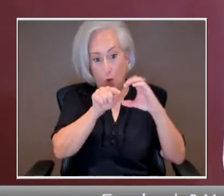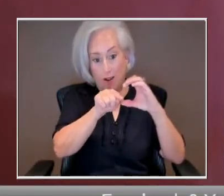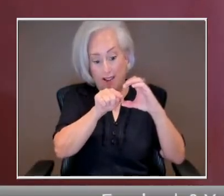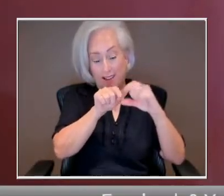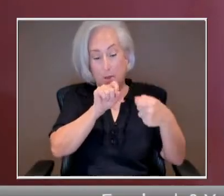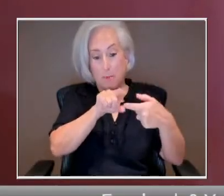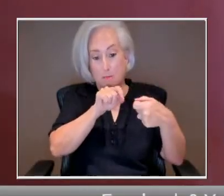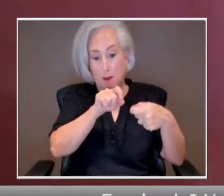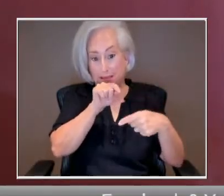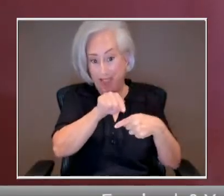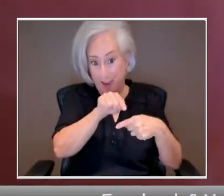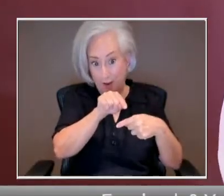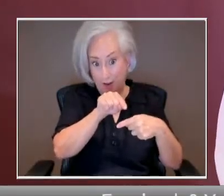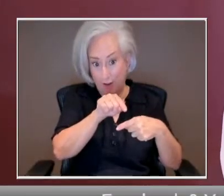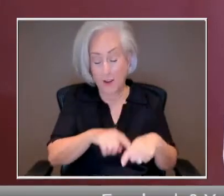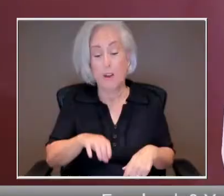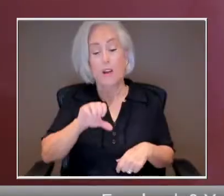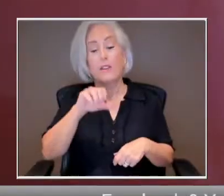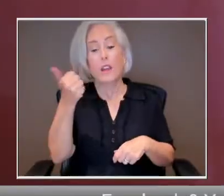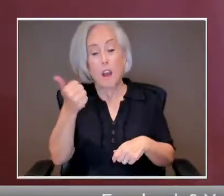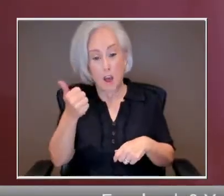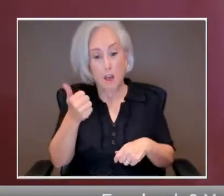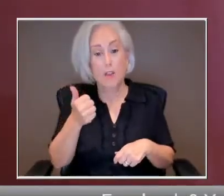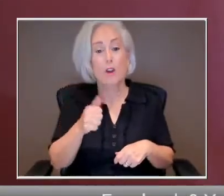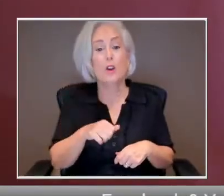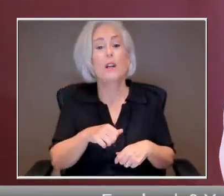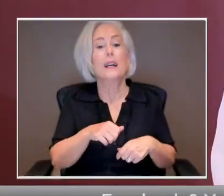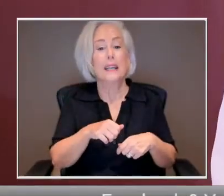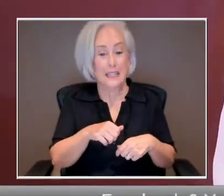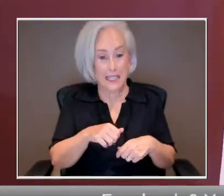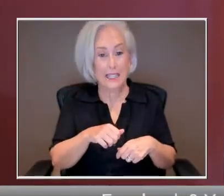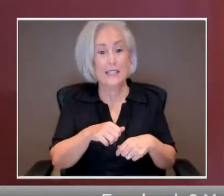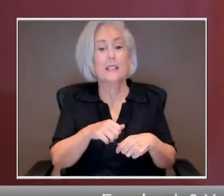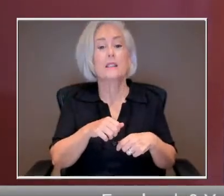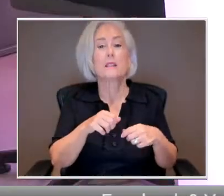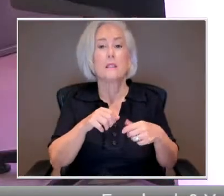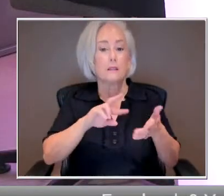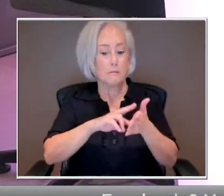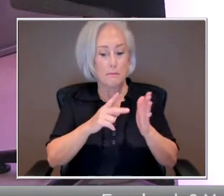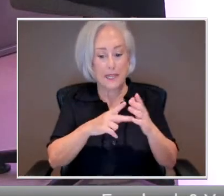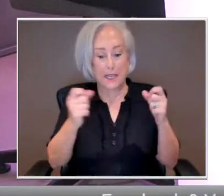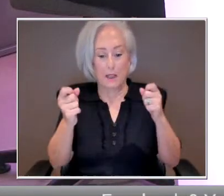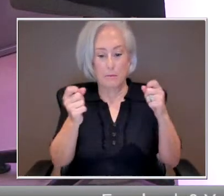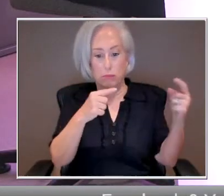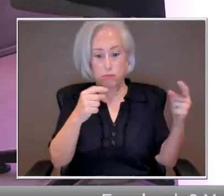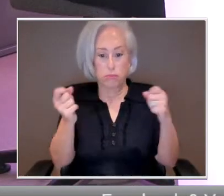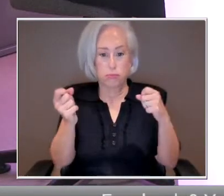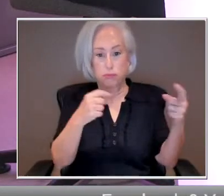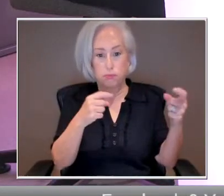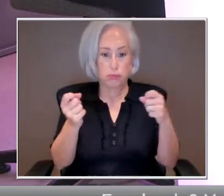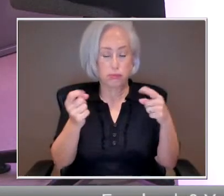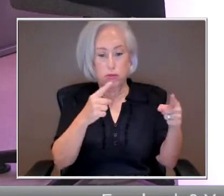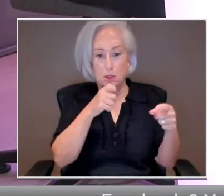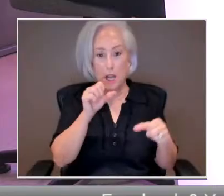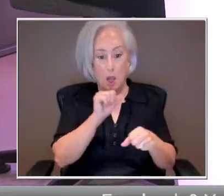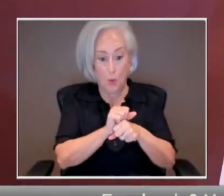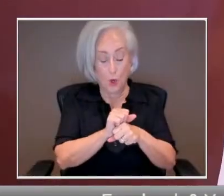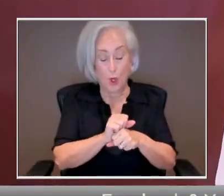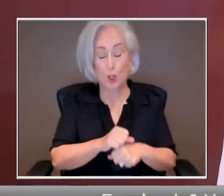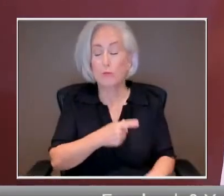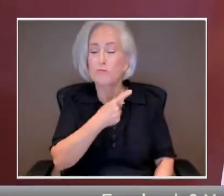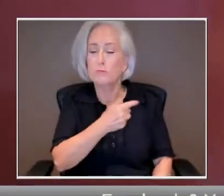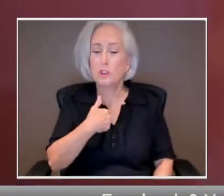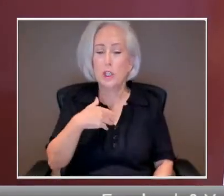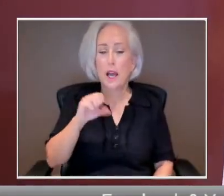extra connection between the two chambers that leads to a short circuit. And so which one? Nicole had SVT. Yes. So her